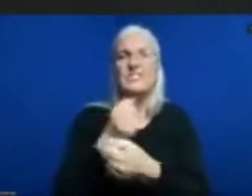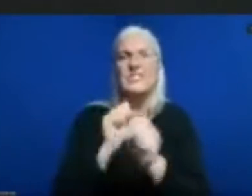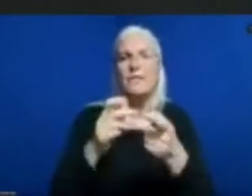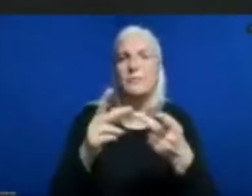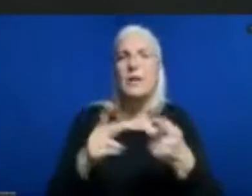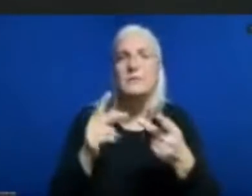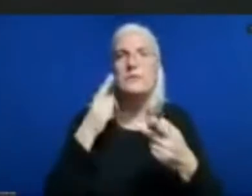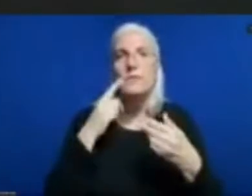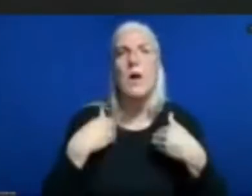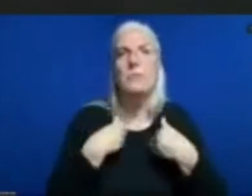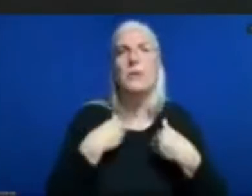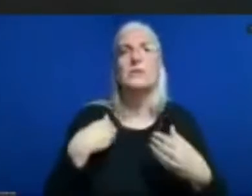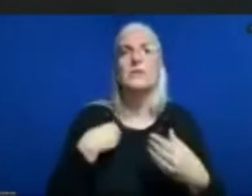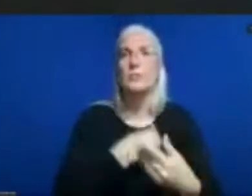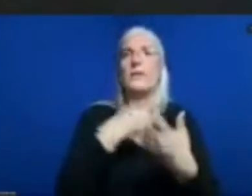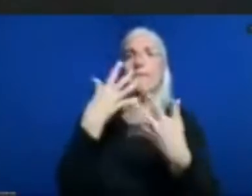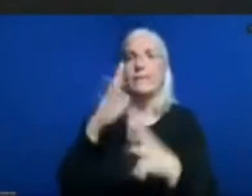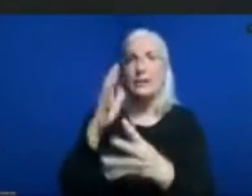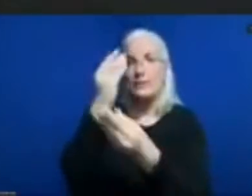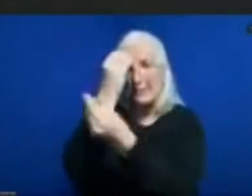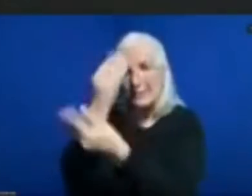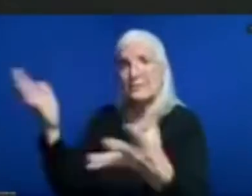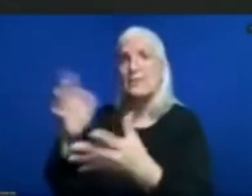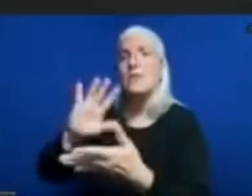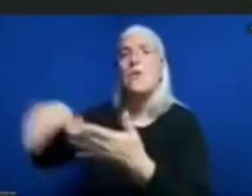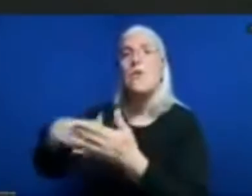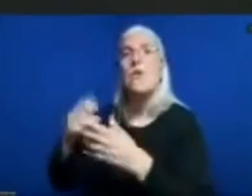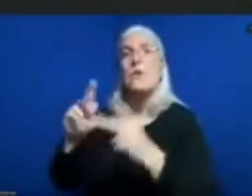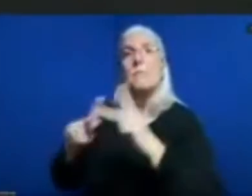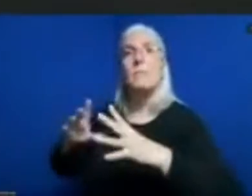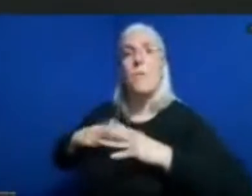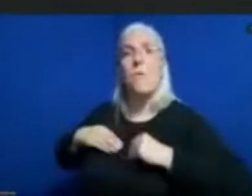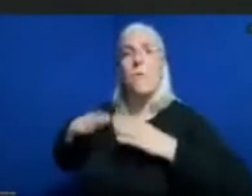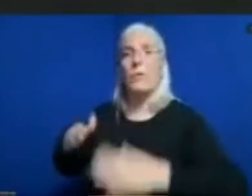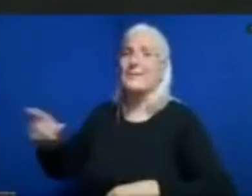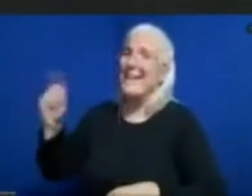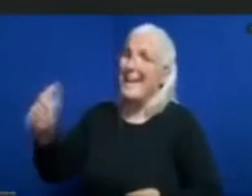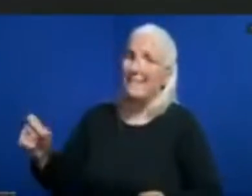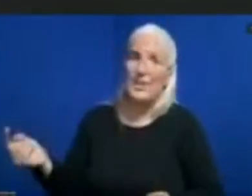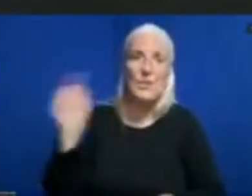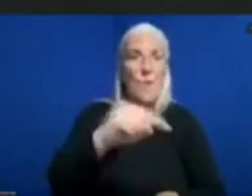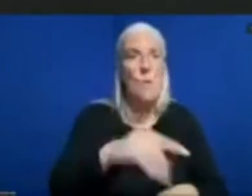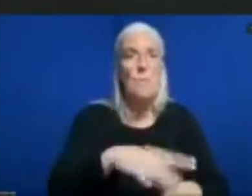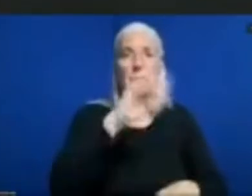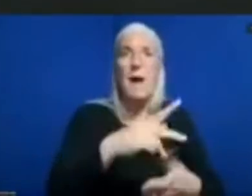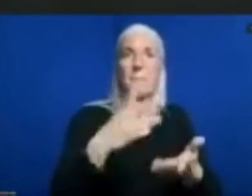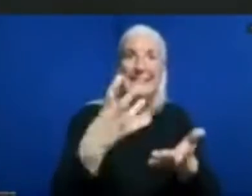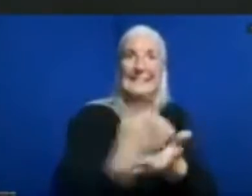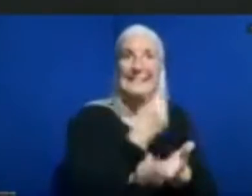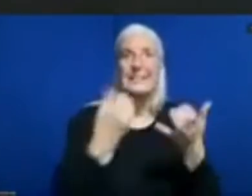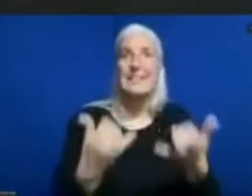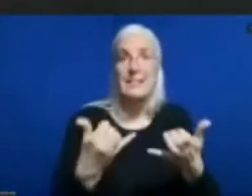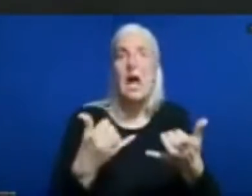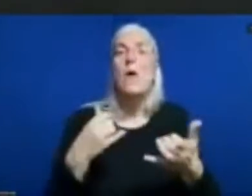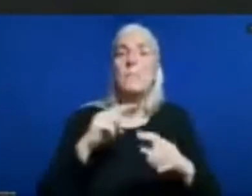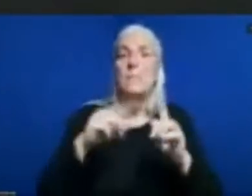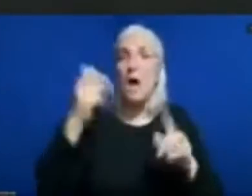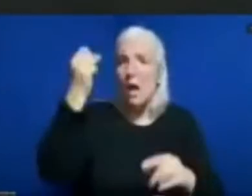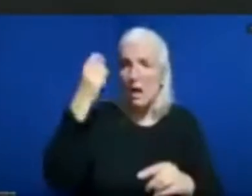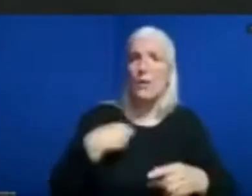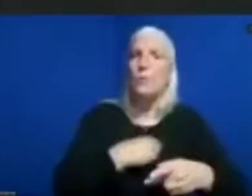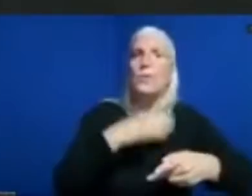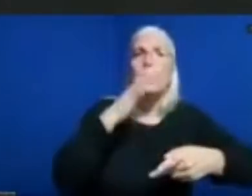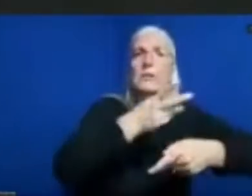to, but we will keep them safe for you, or the Lassen County Animal Shelter is keeping them safe for you while they have them.